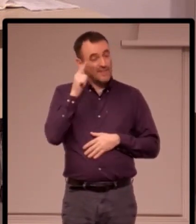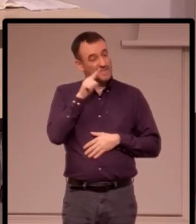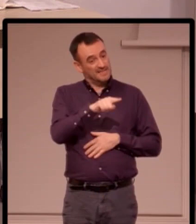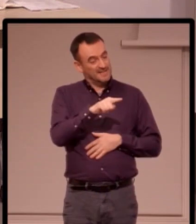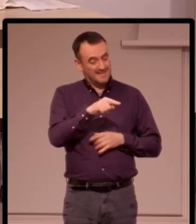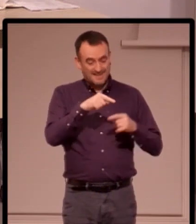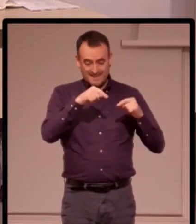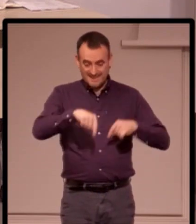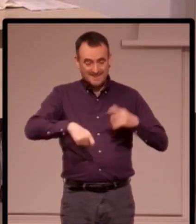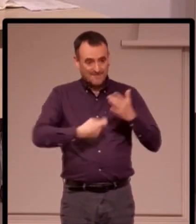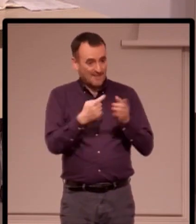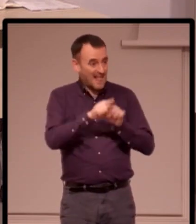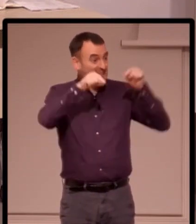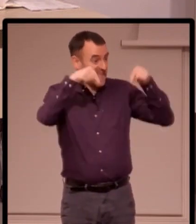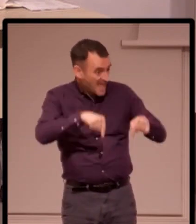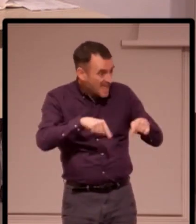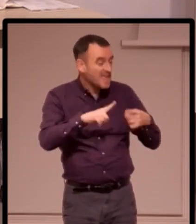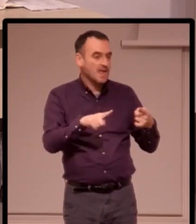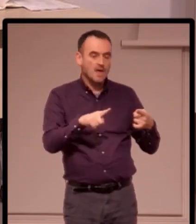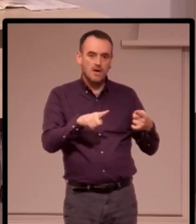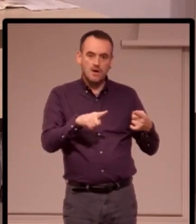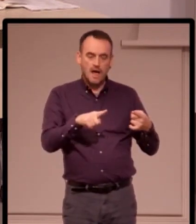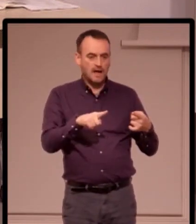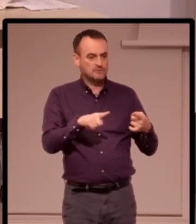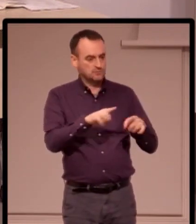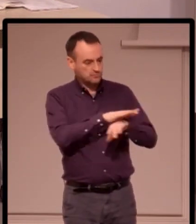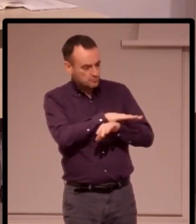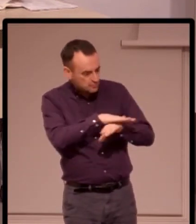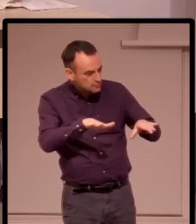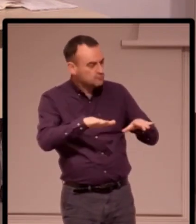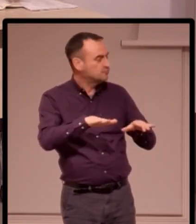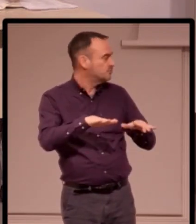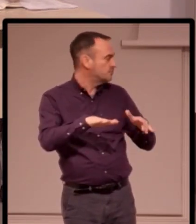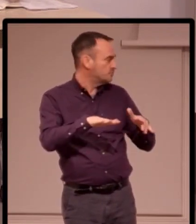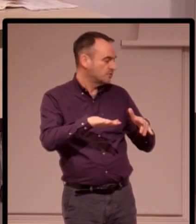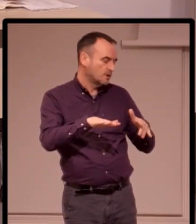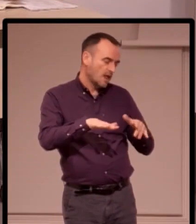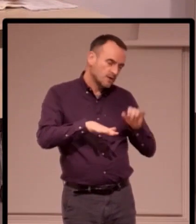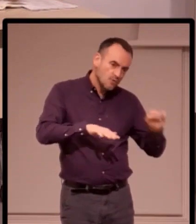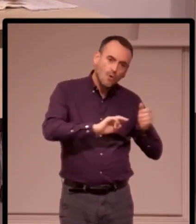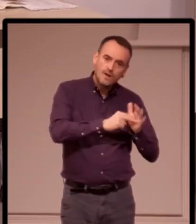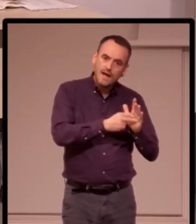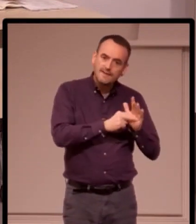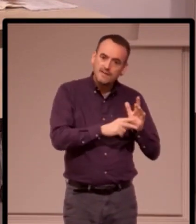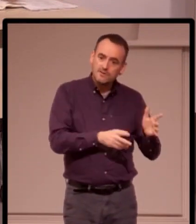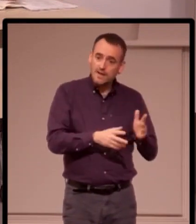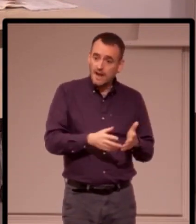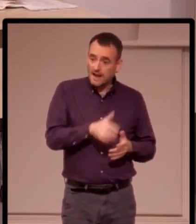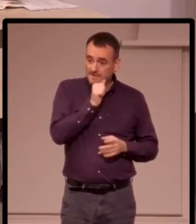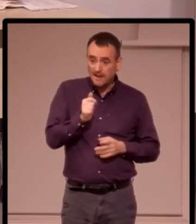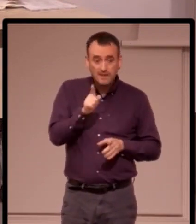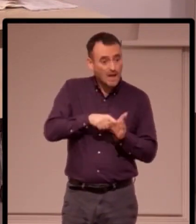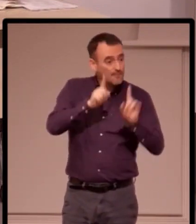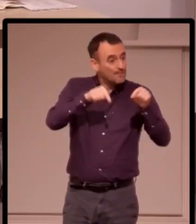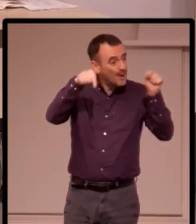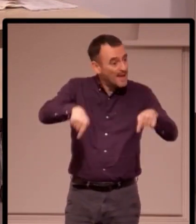you're doing and probably exactly like you're doing and trying to involve children in that's why I kind of say it's so lovely to see young people here